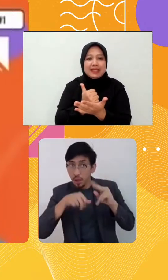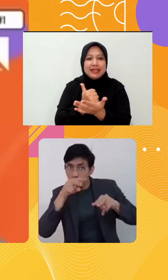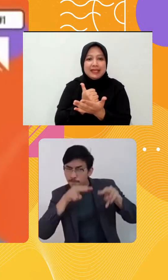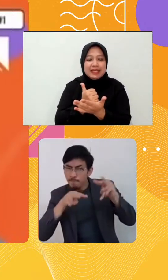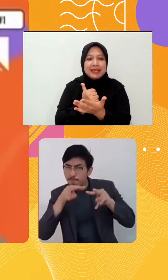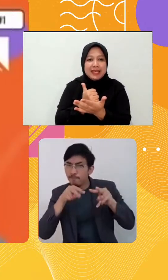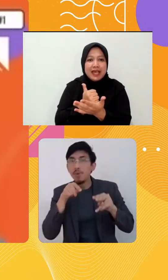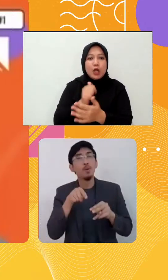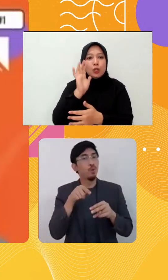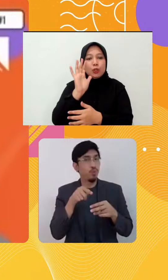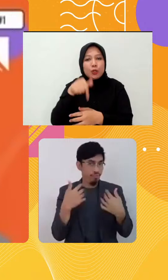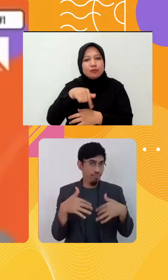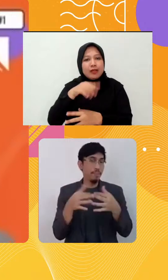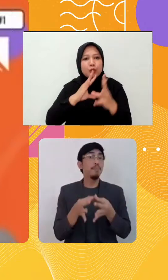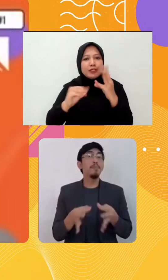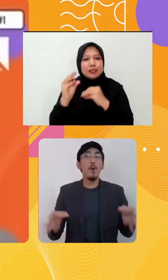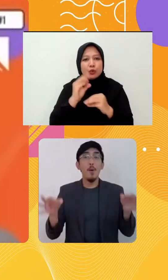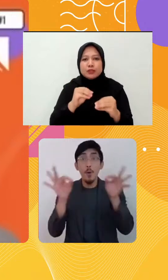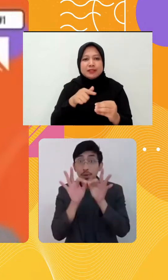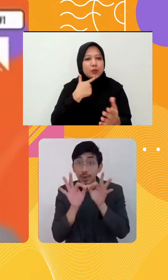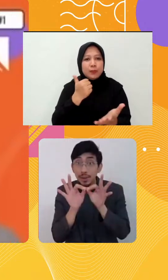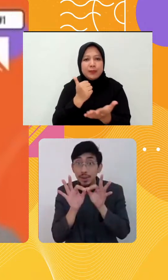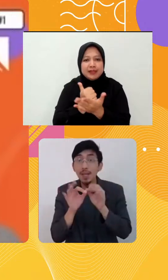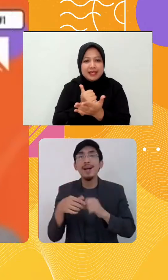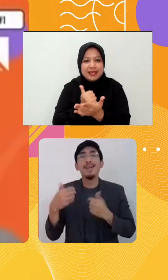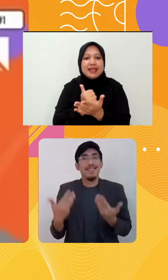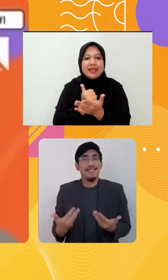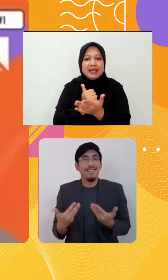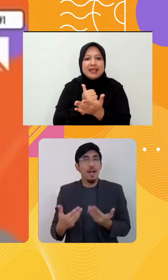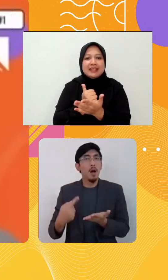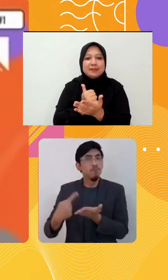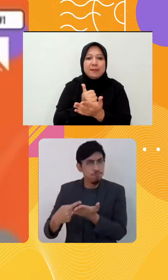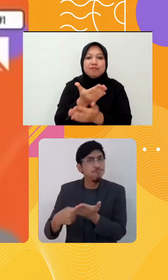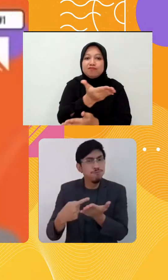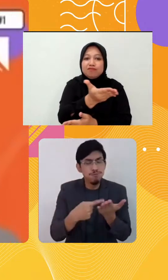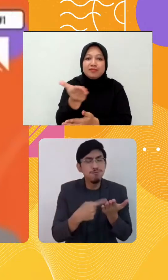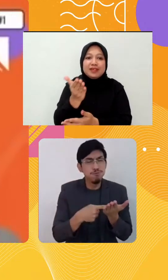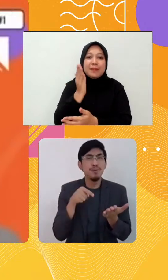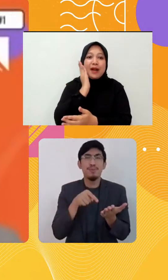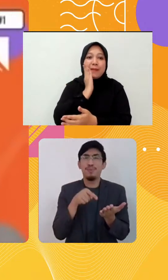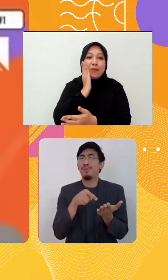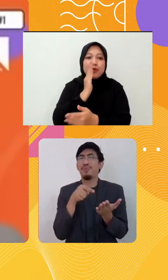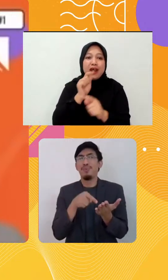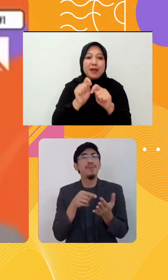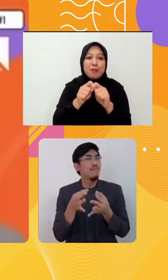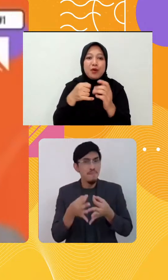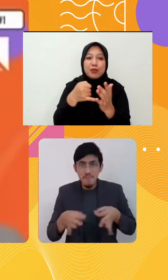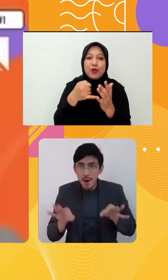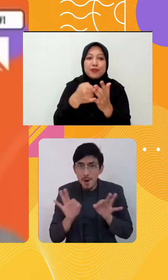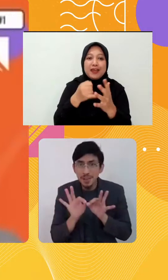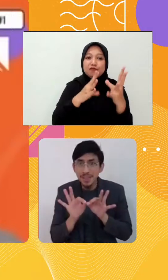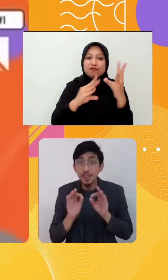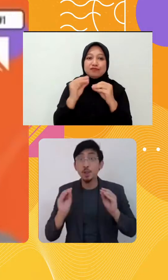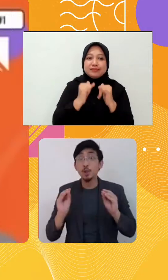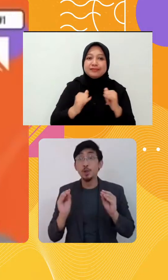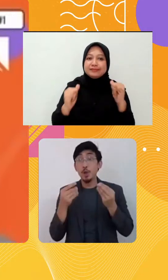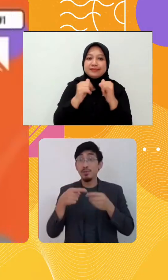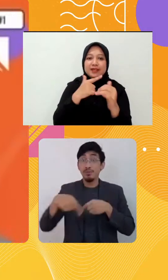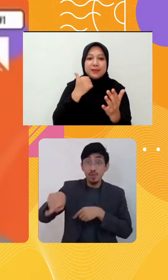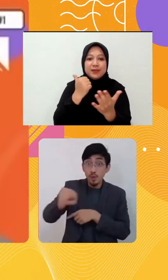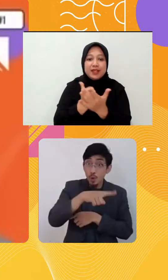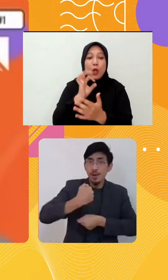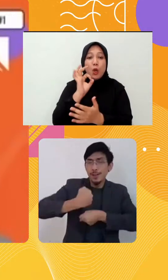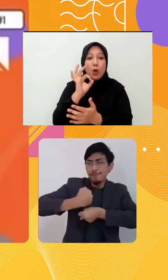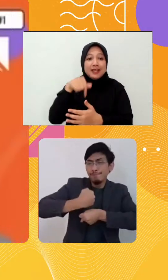discussed among the youth content creators. So without further ado, I would like to invite our